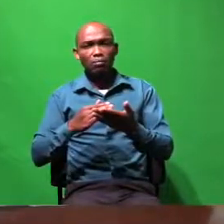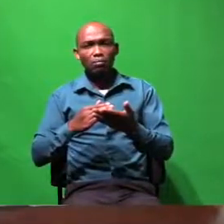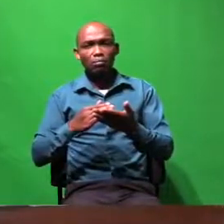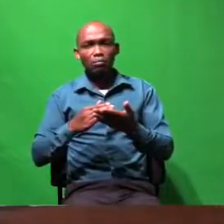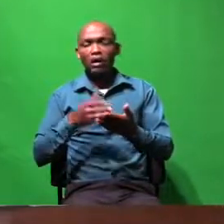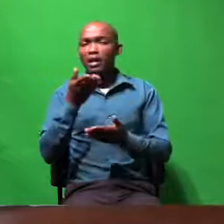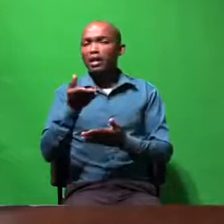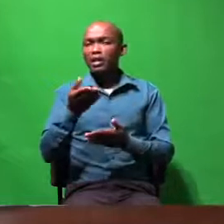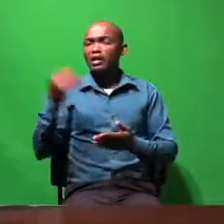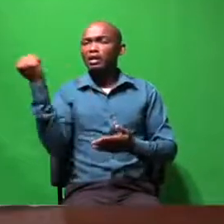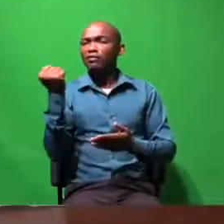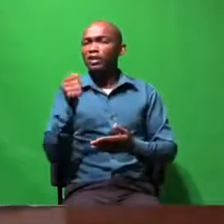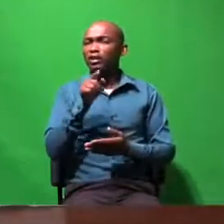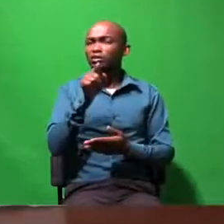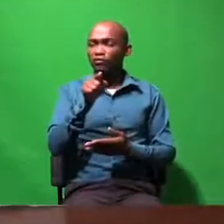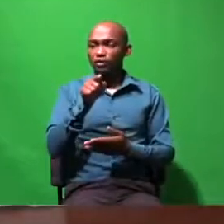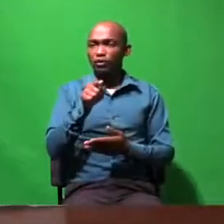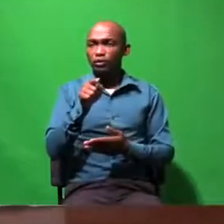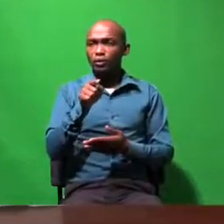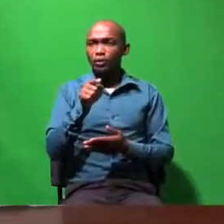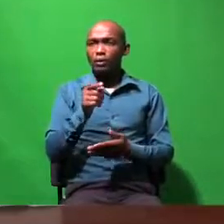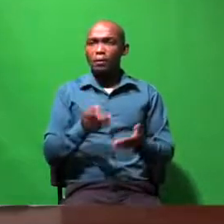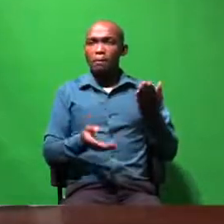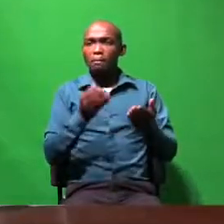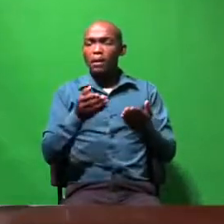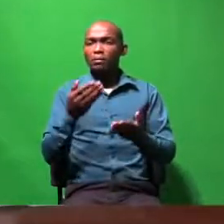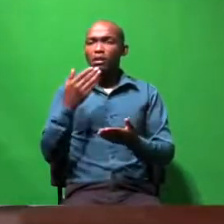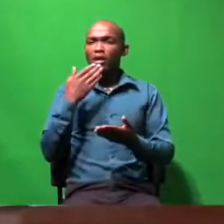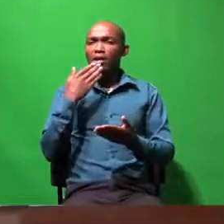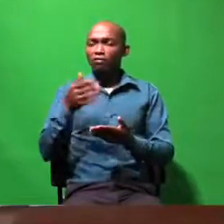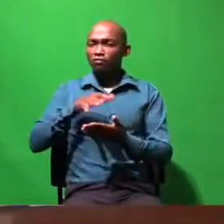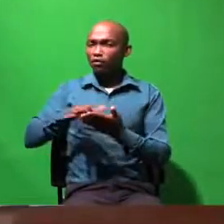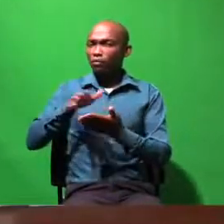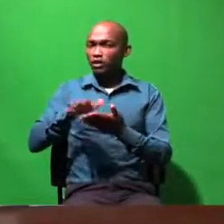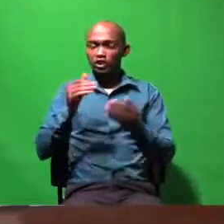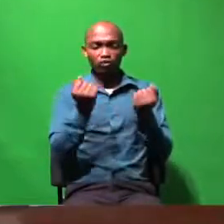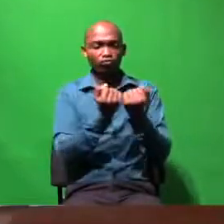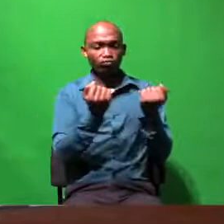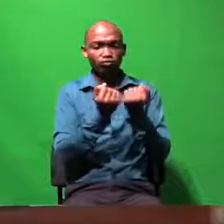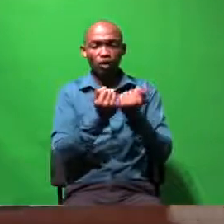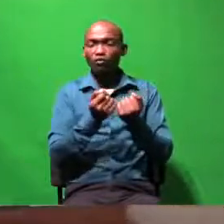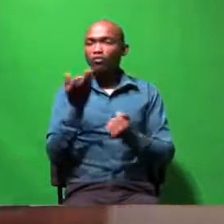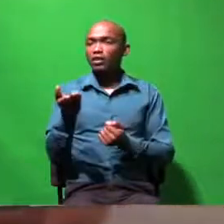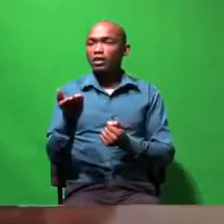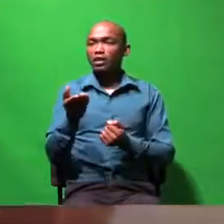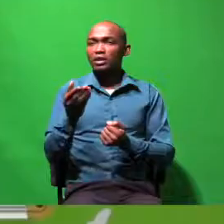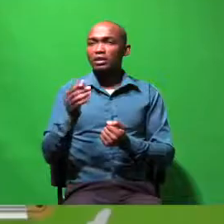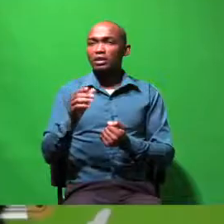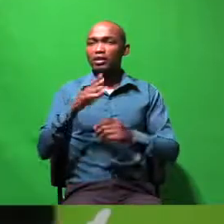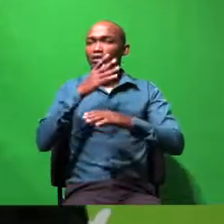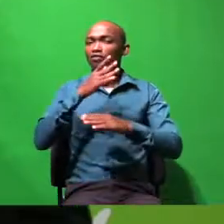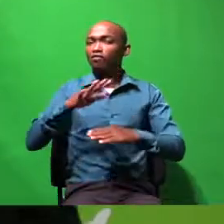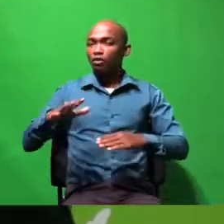you, in the especially formation of these fluids. If you have a